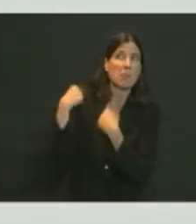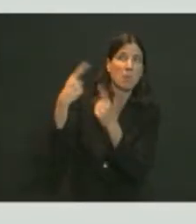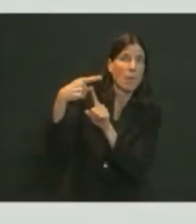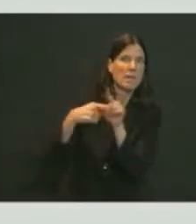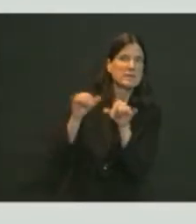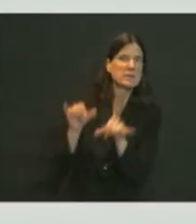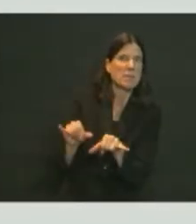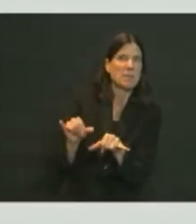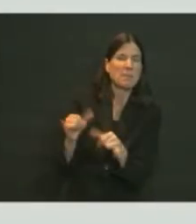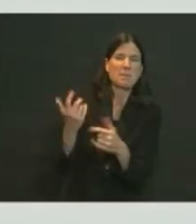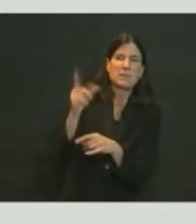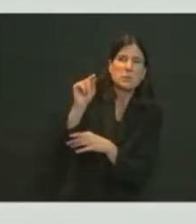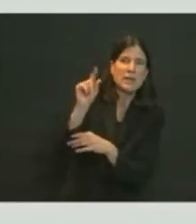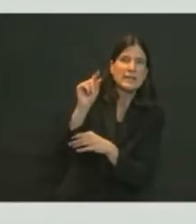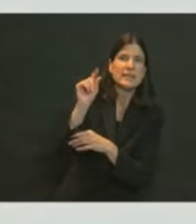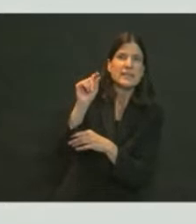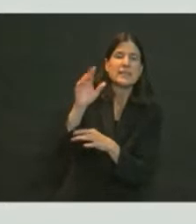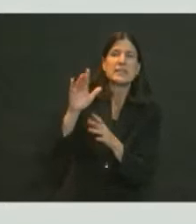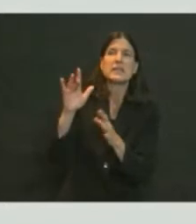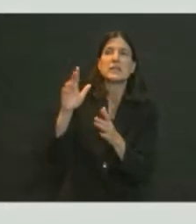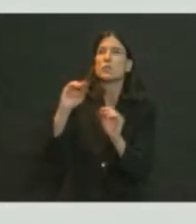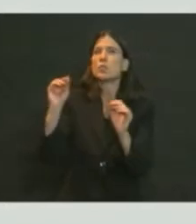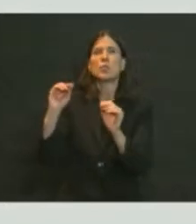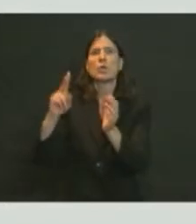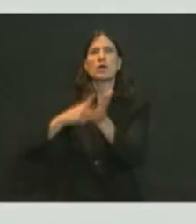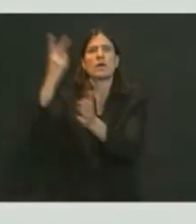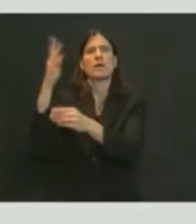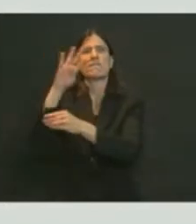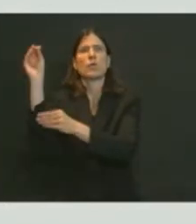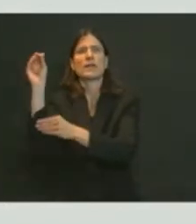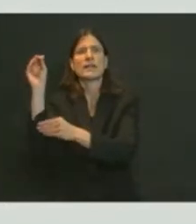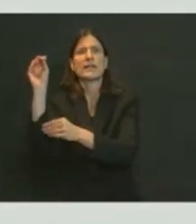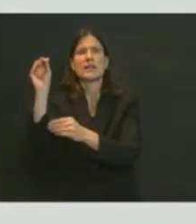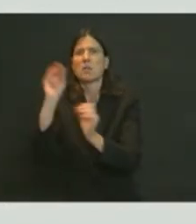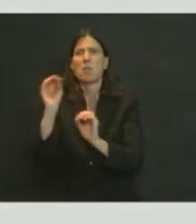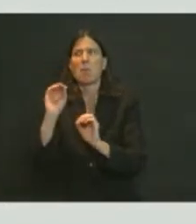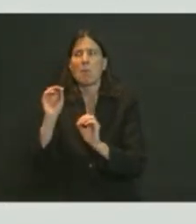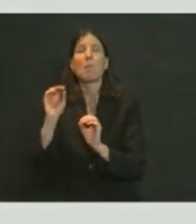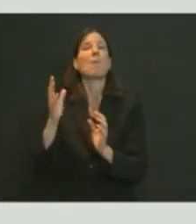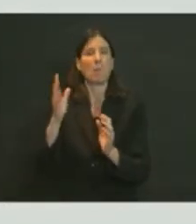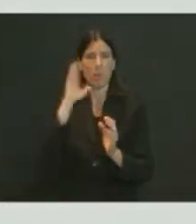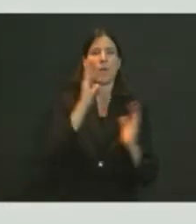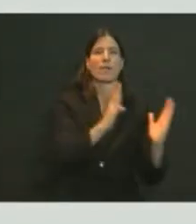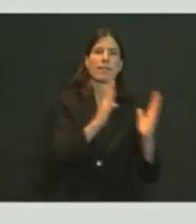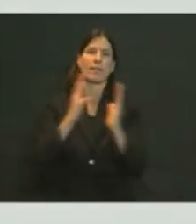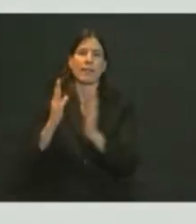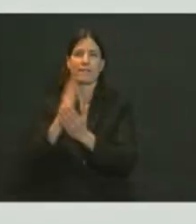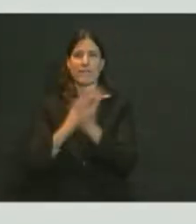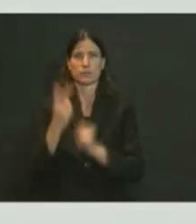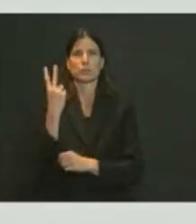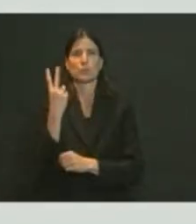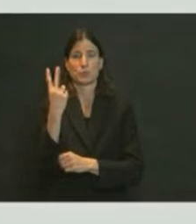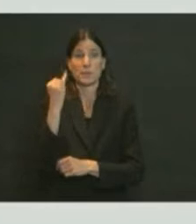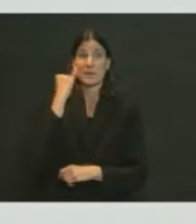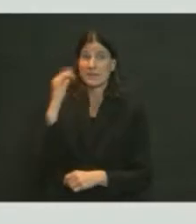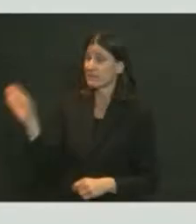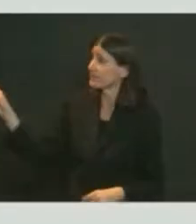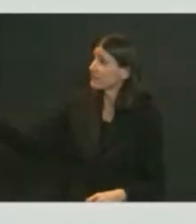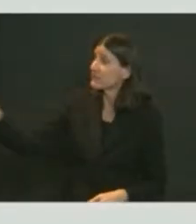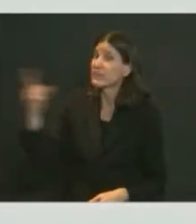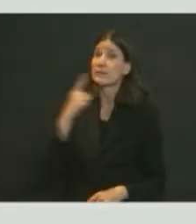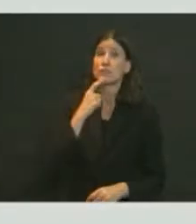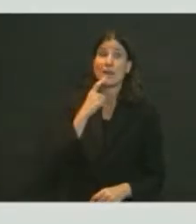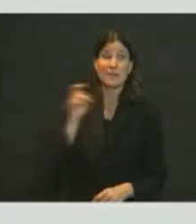in 15 days, 20 days, then we're going to have to take a hard look, tread lightly, think about